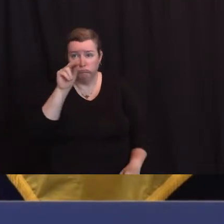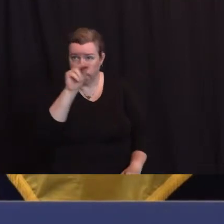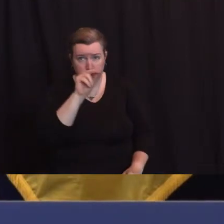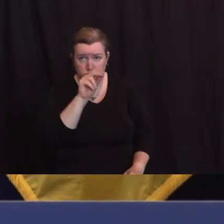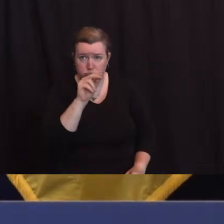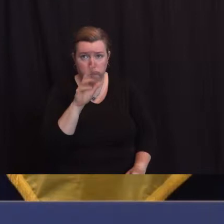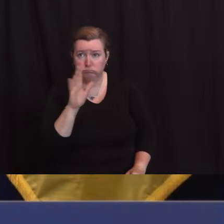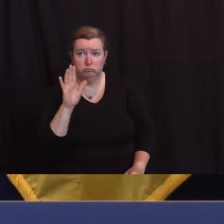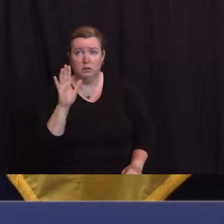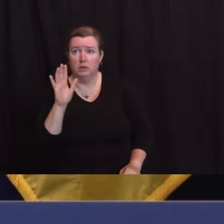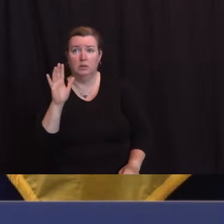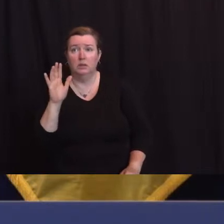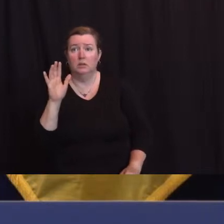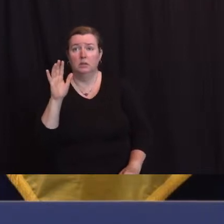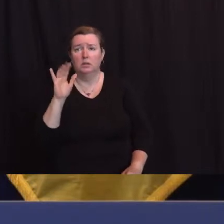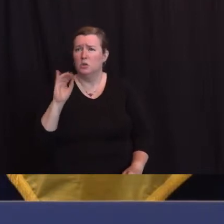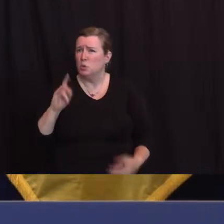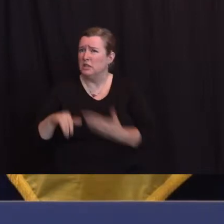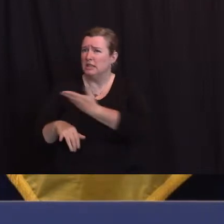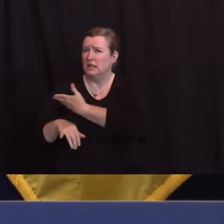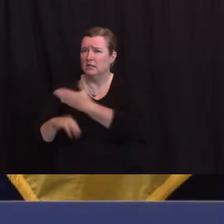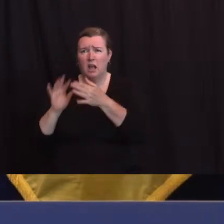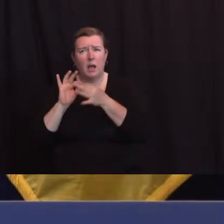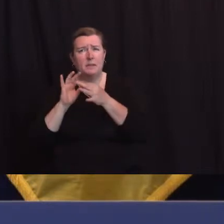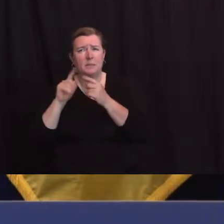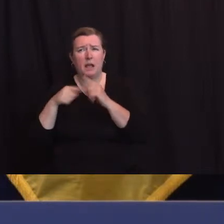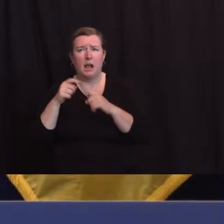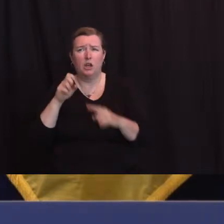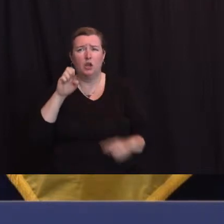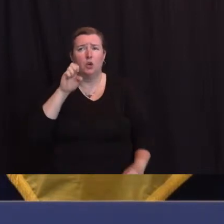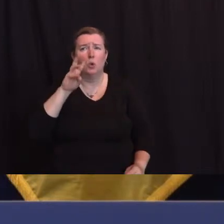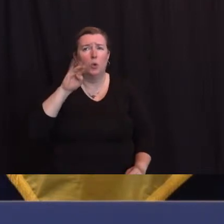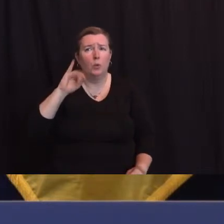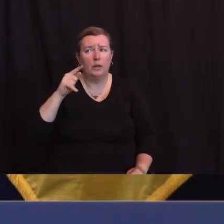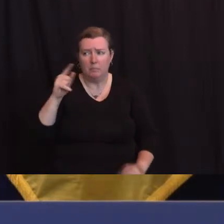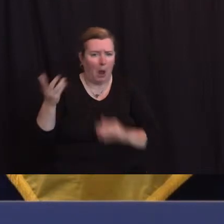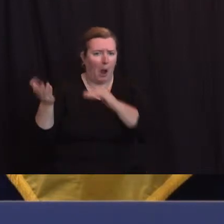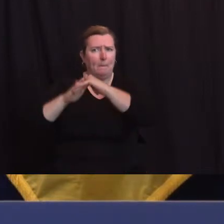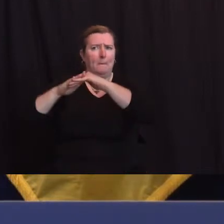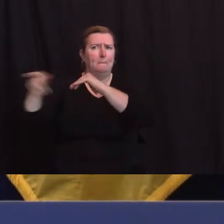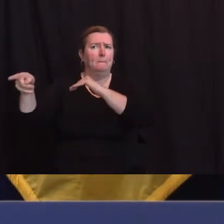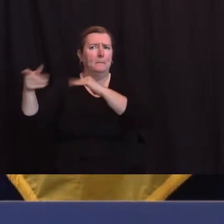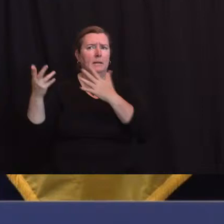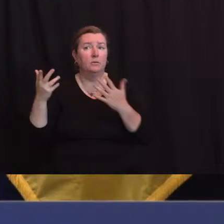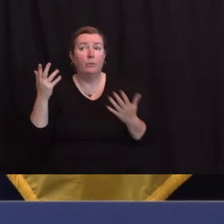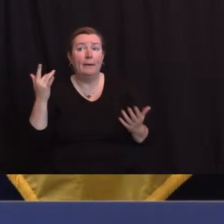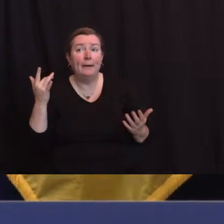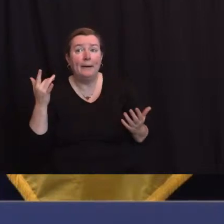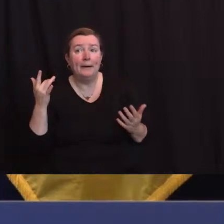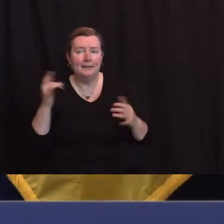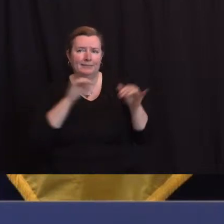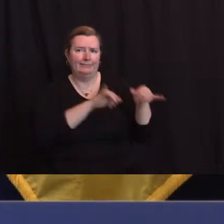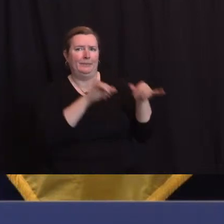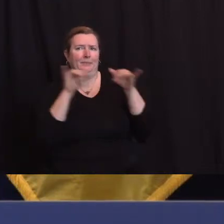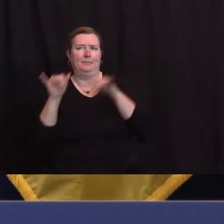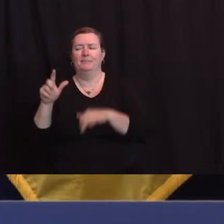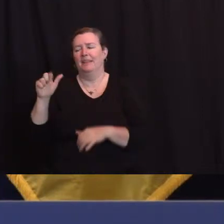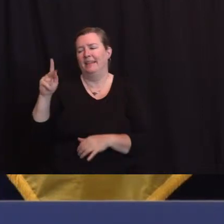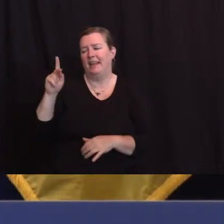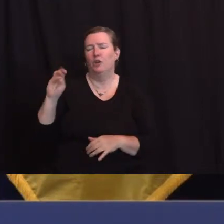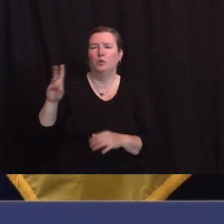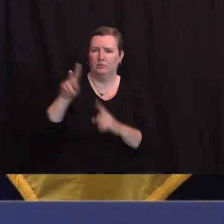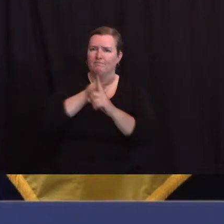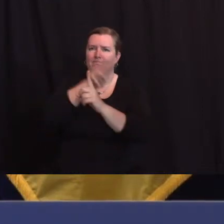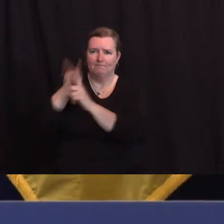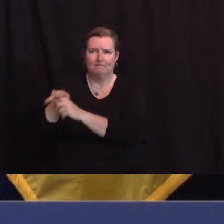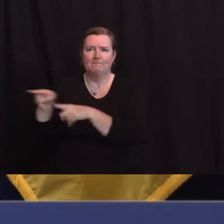Magic in Ewing, which is right down the street from us as we speak, and it's a combination of things. So that's one thing that I think has been a hallmark of our